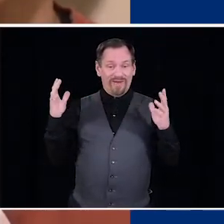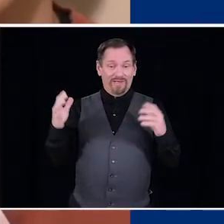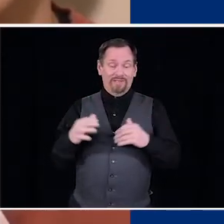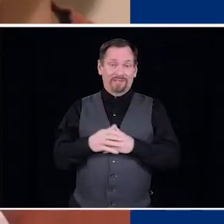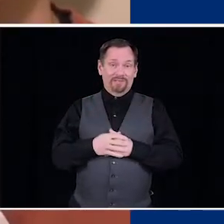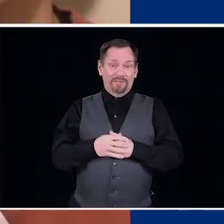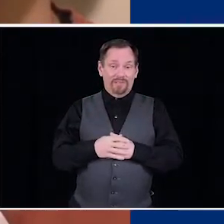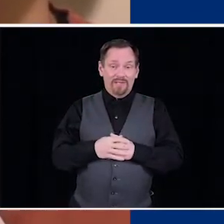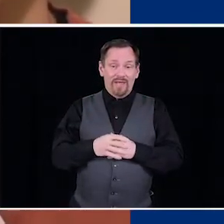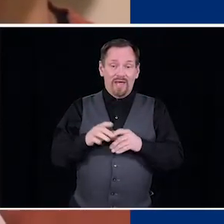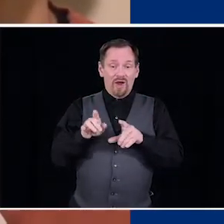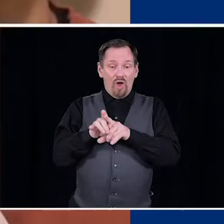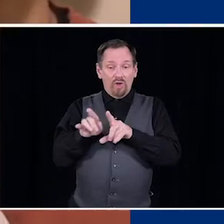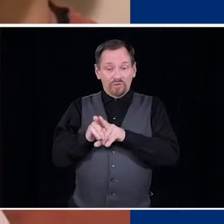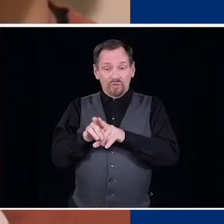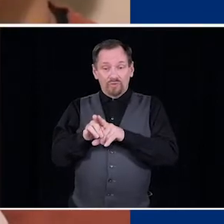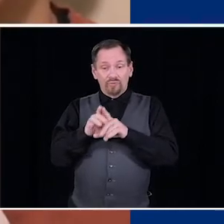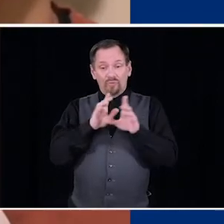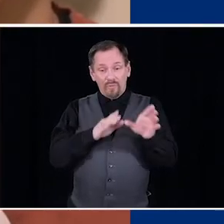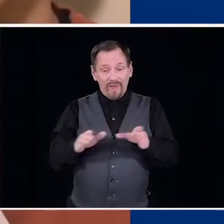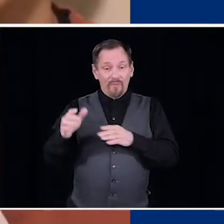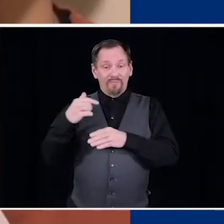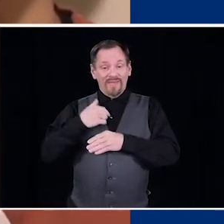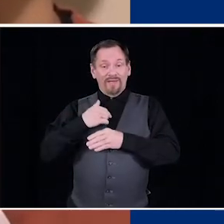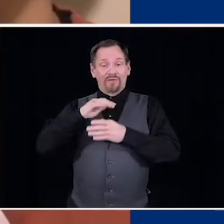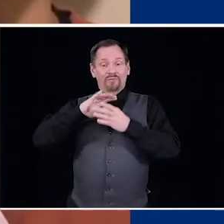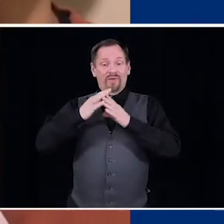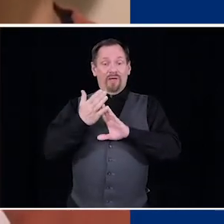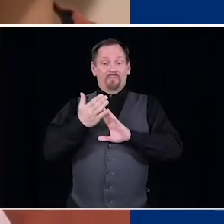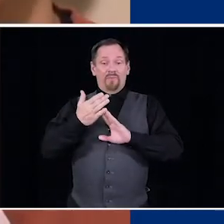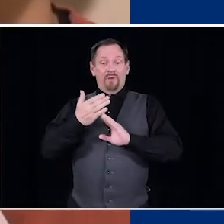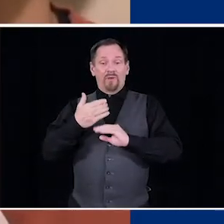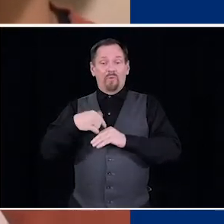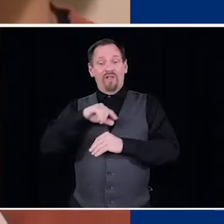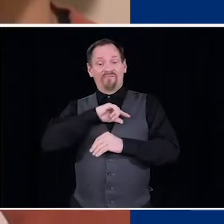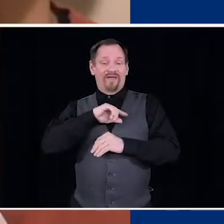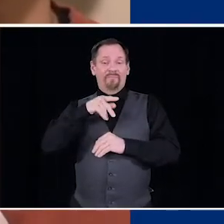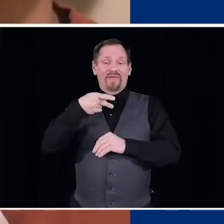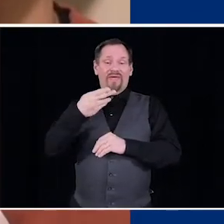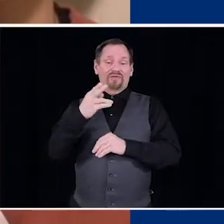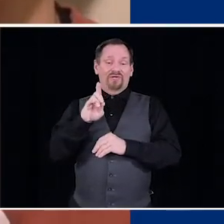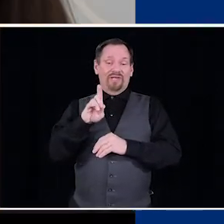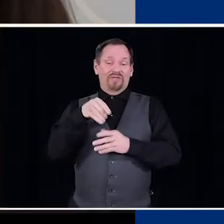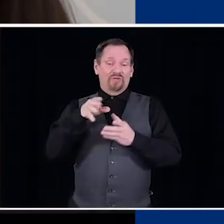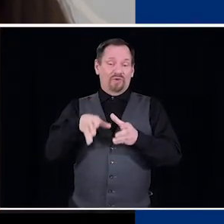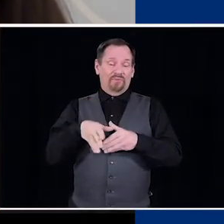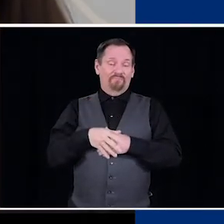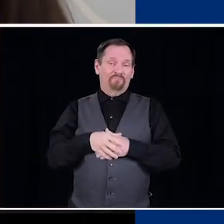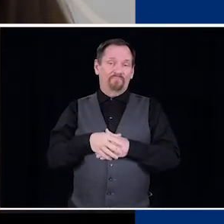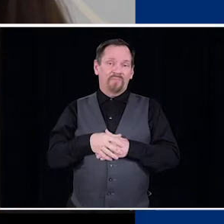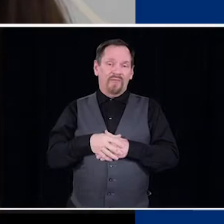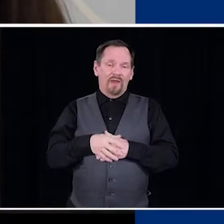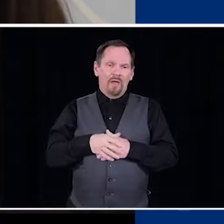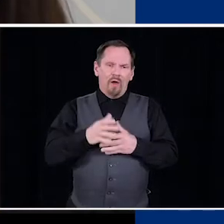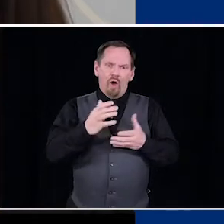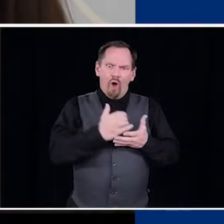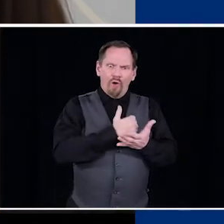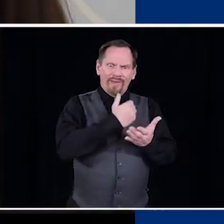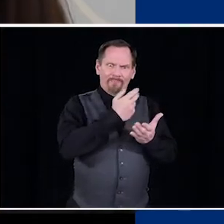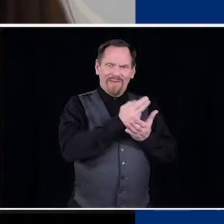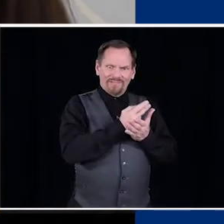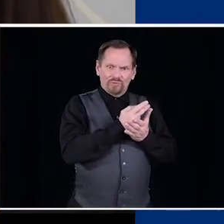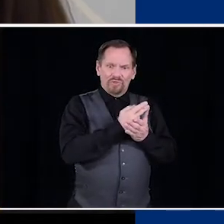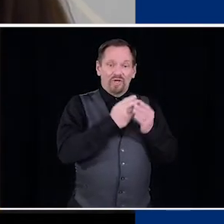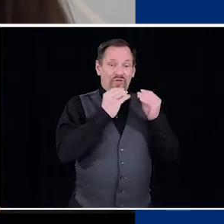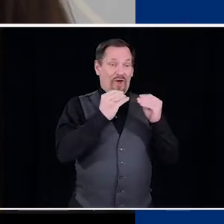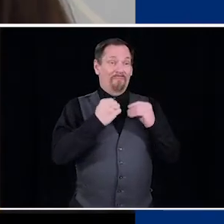job at industry, and also prepared me to become a qualified PhD student. but earning a master's has